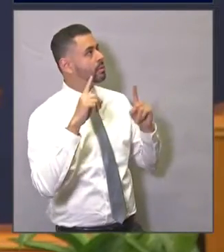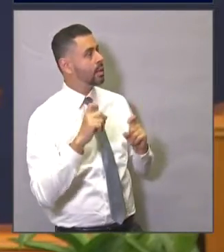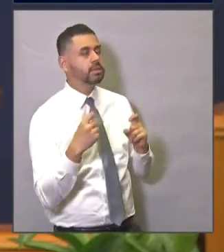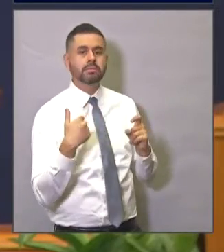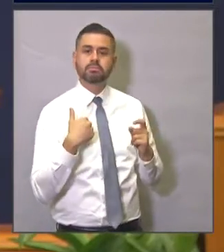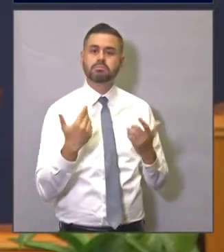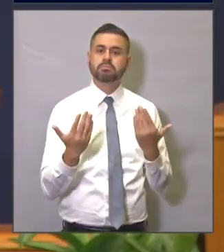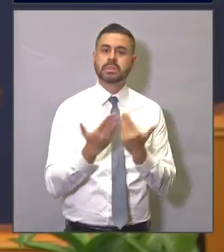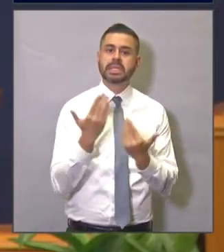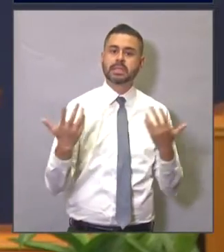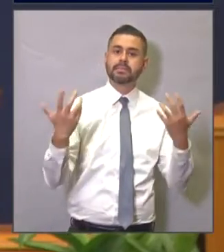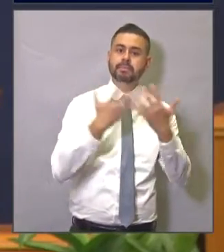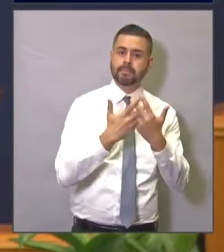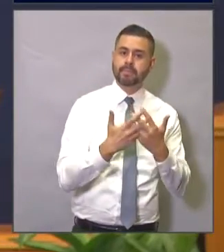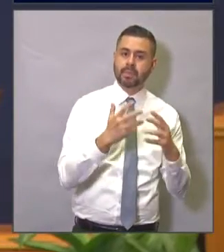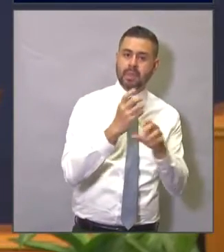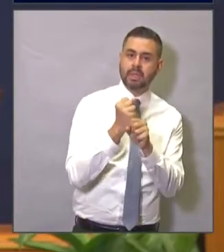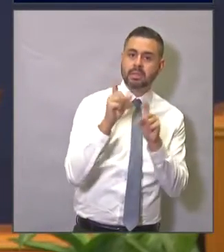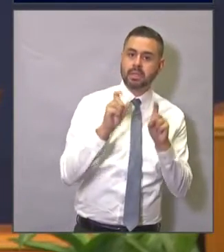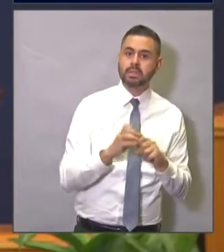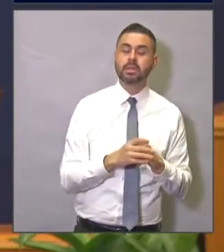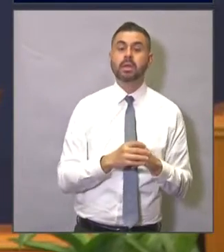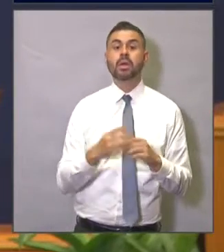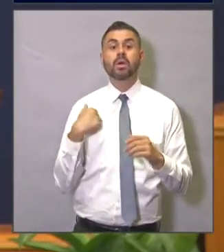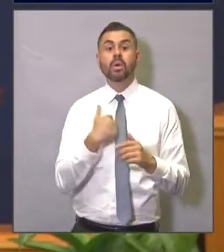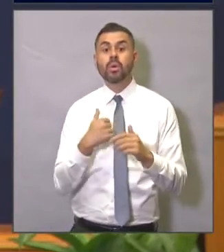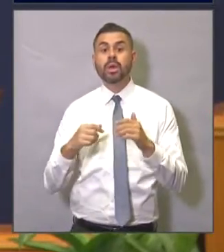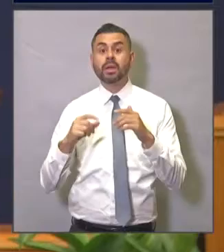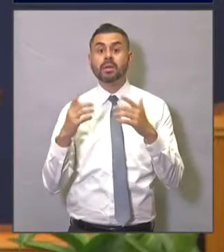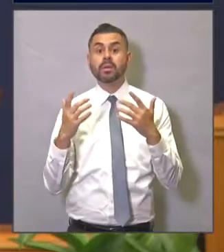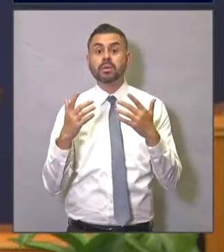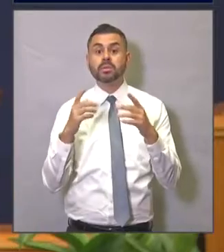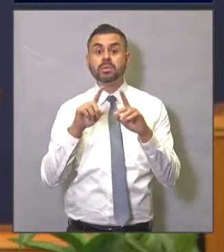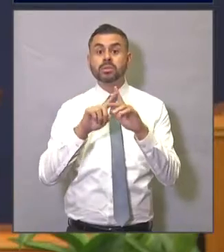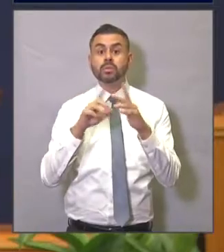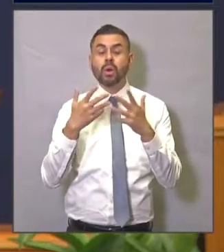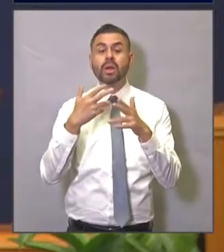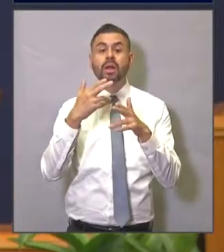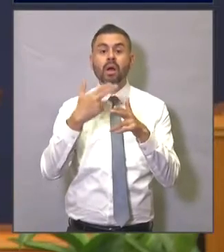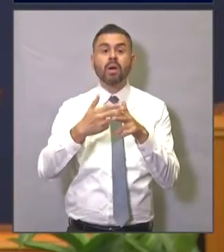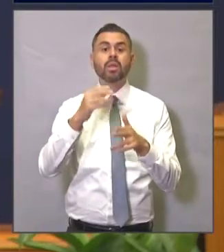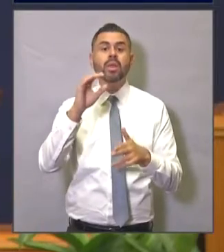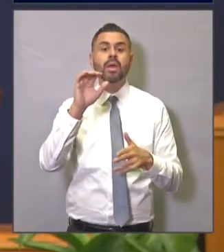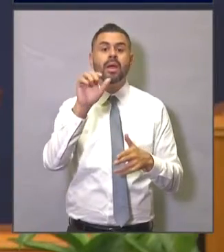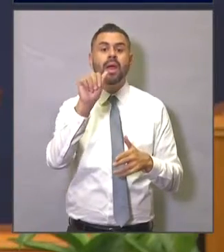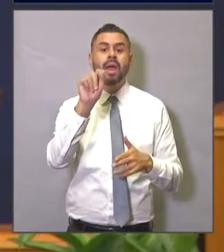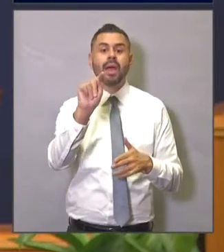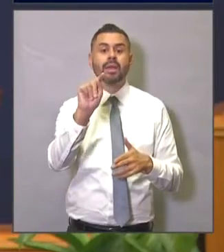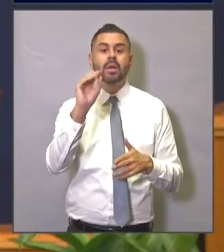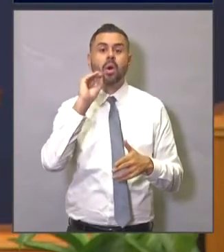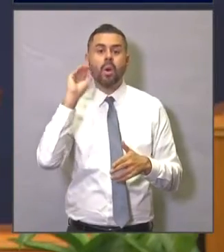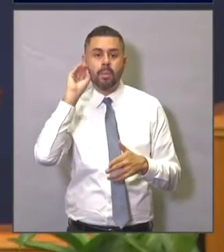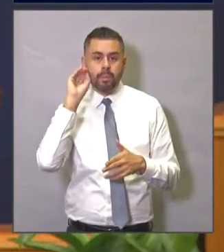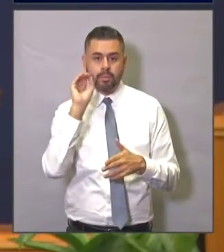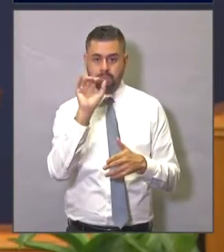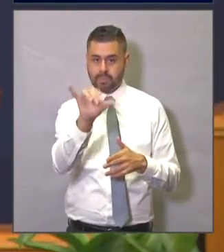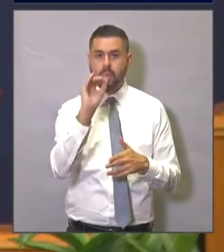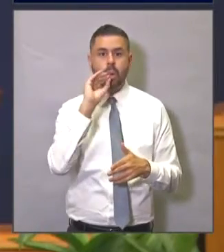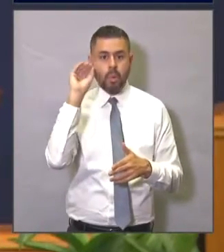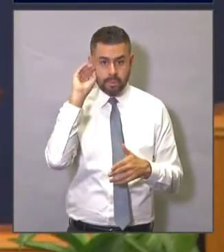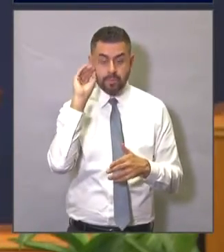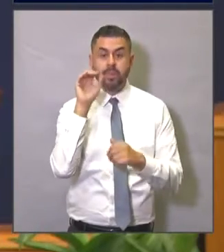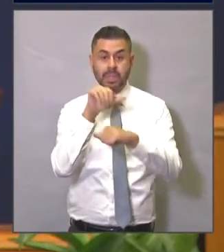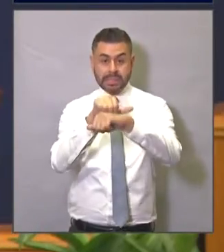test. Last week, we announced the start of the at-home test collection program. It's a pilot designed to